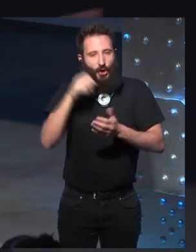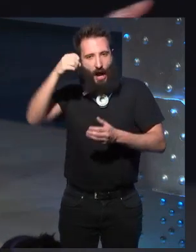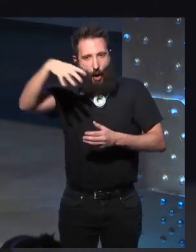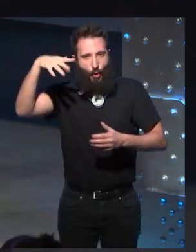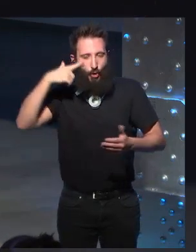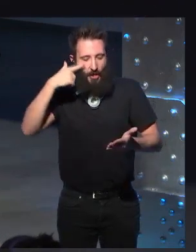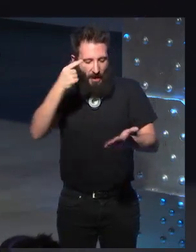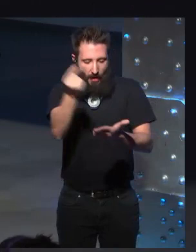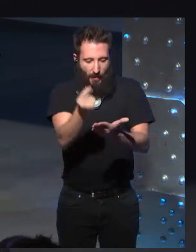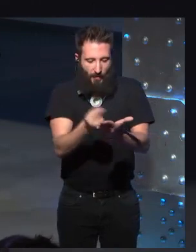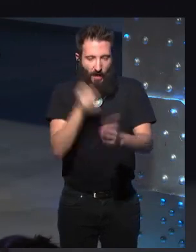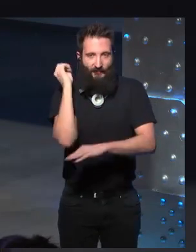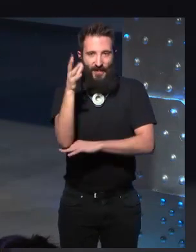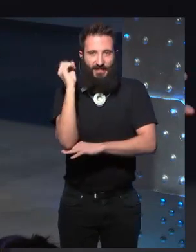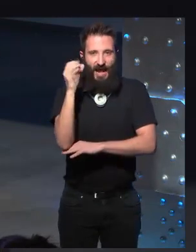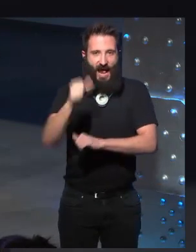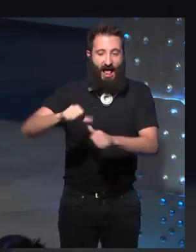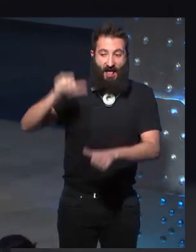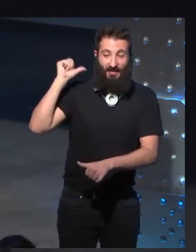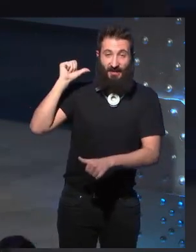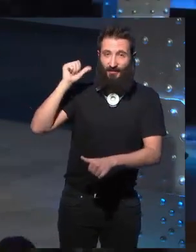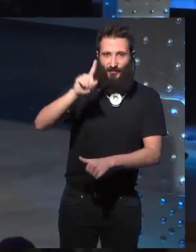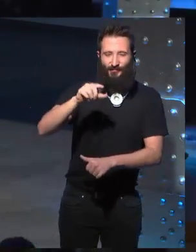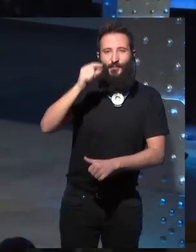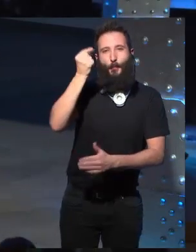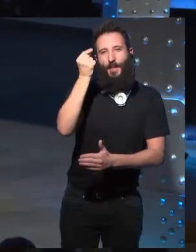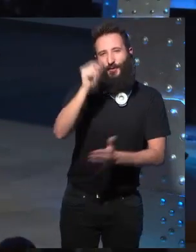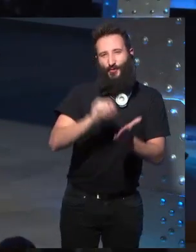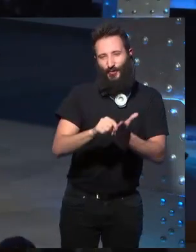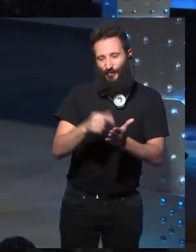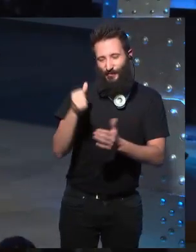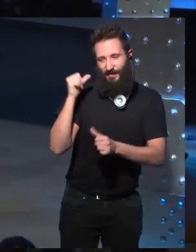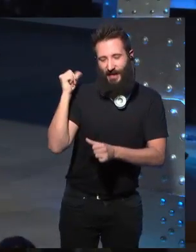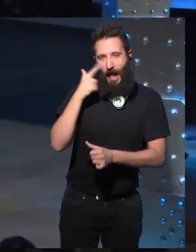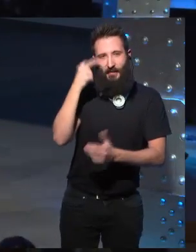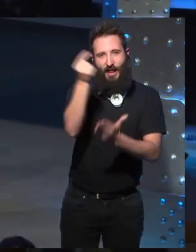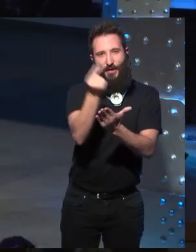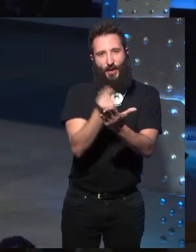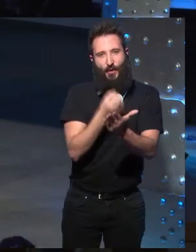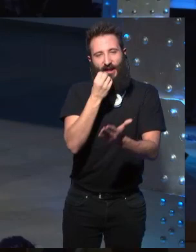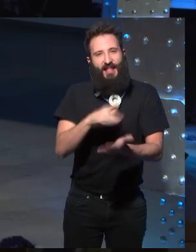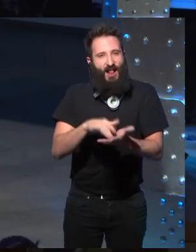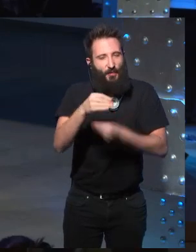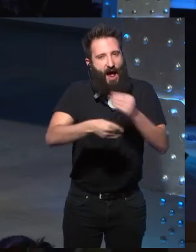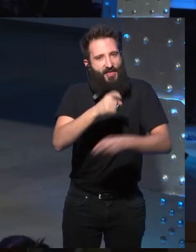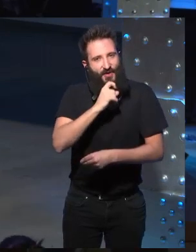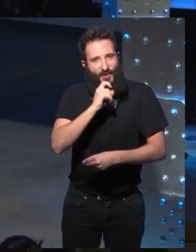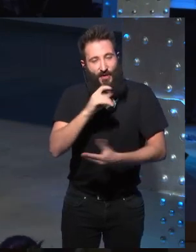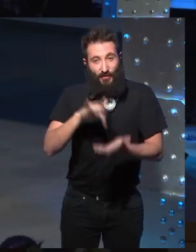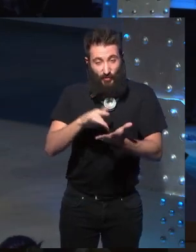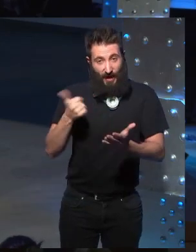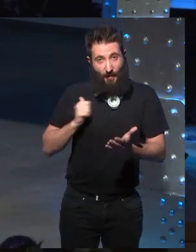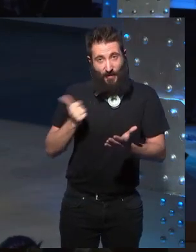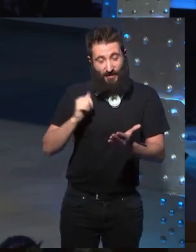of the telescope that Enrique can show us? This was just a few minutes ago. Let's see, how are your drawings going,